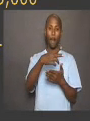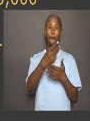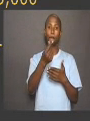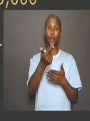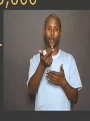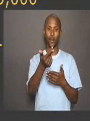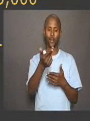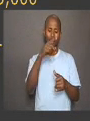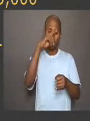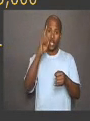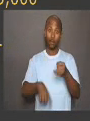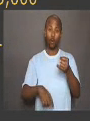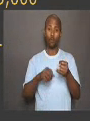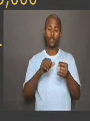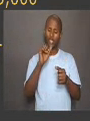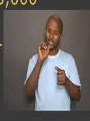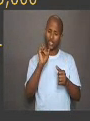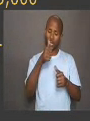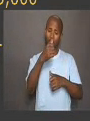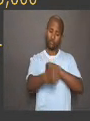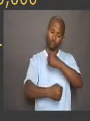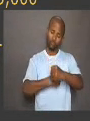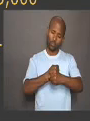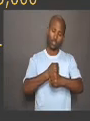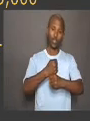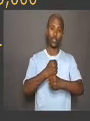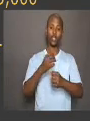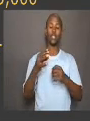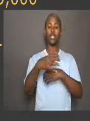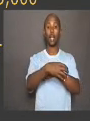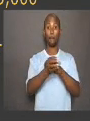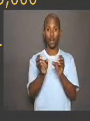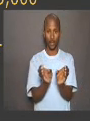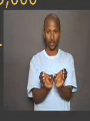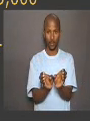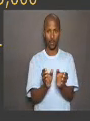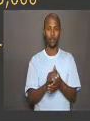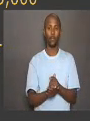33,000 bir at the end of his 10th year with the company.